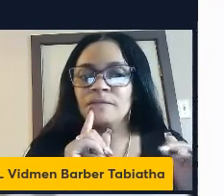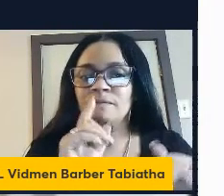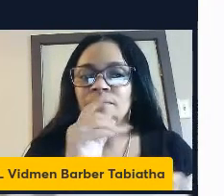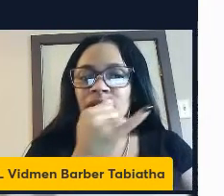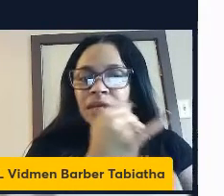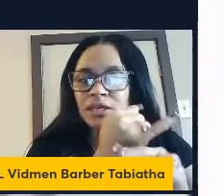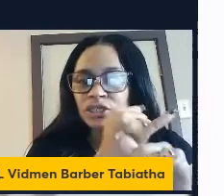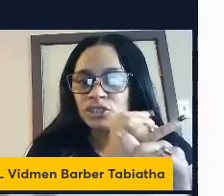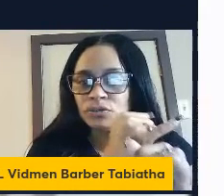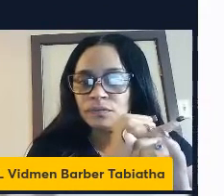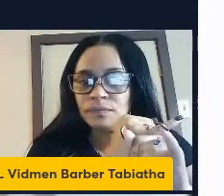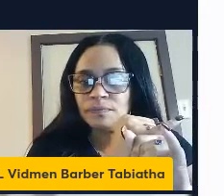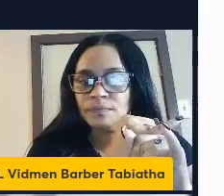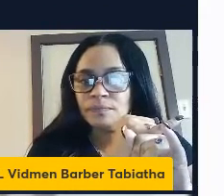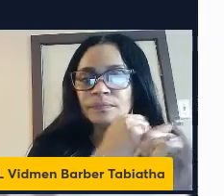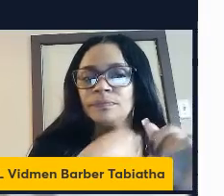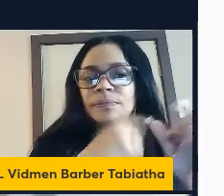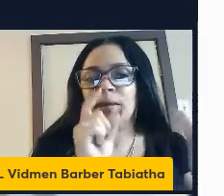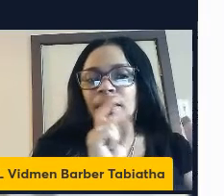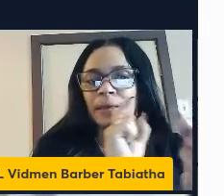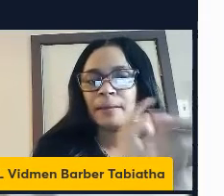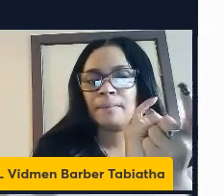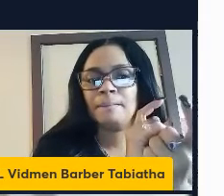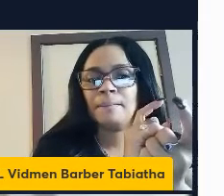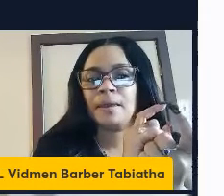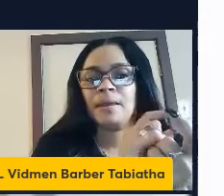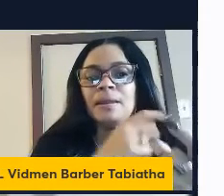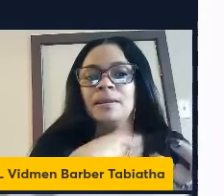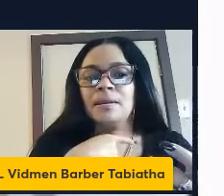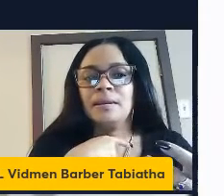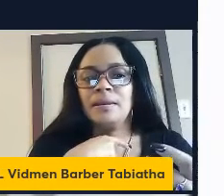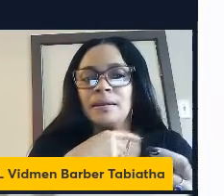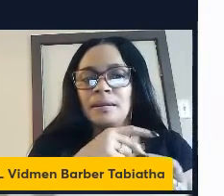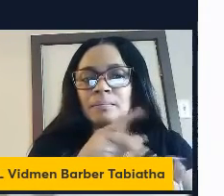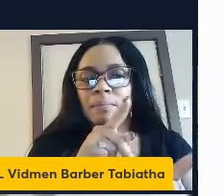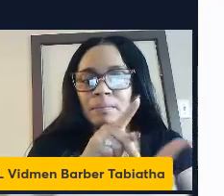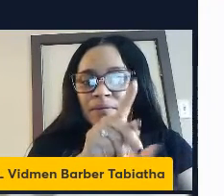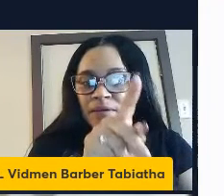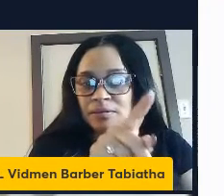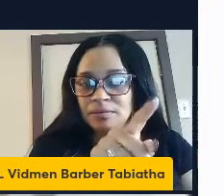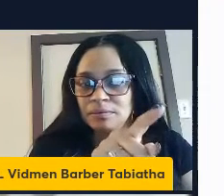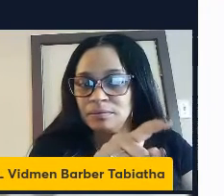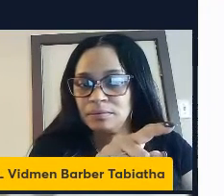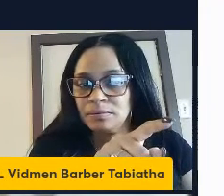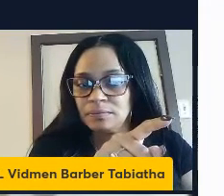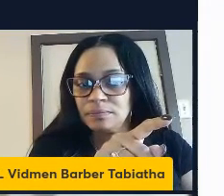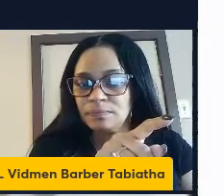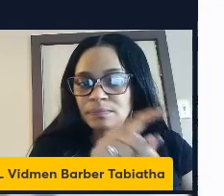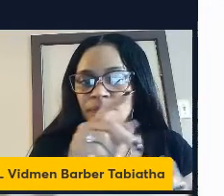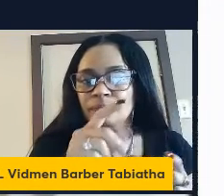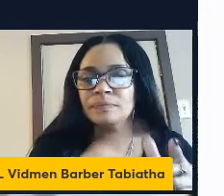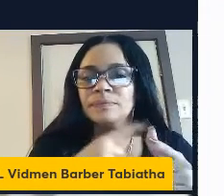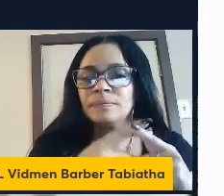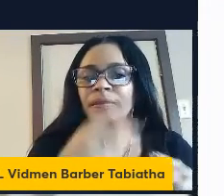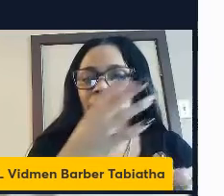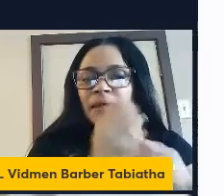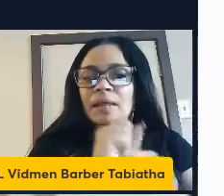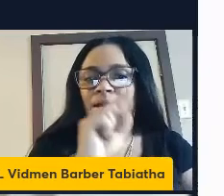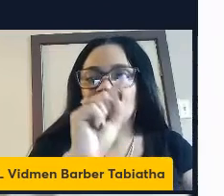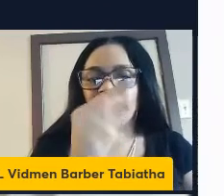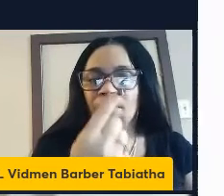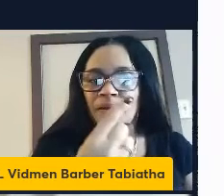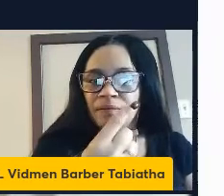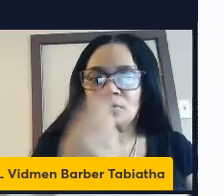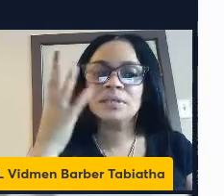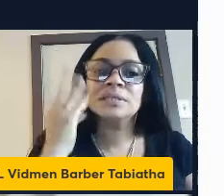where I met Professor Ben John, pictured here. And there I got my first research